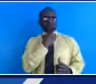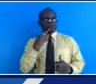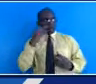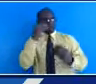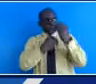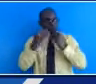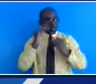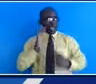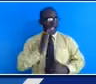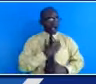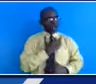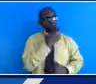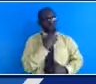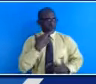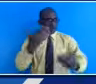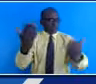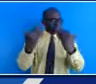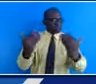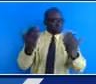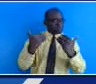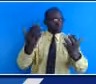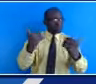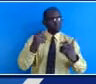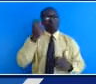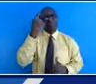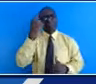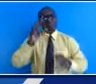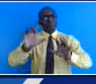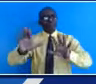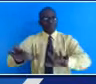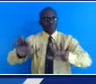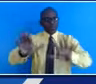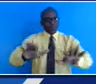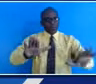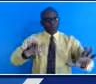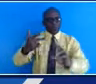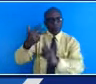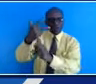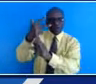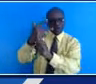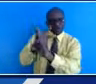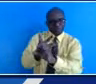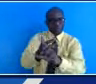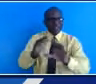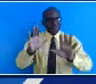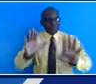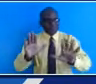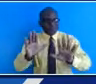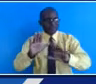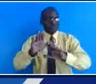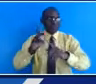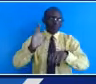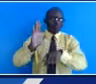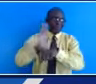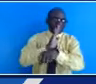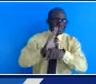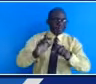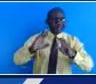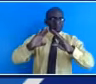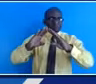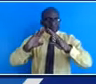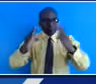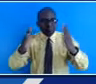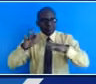much. We've been about 3 months now, like, not doing much. It's a step forward. Today is a great day. We're able to, gives us